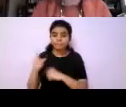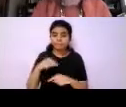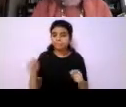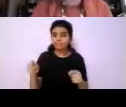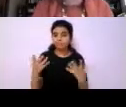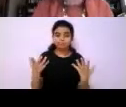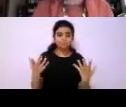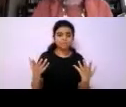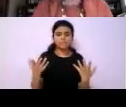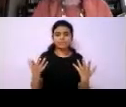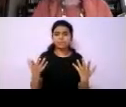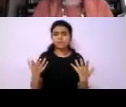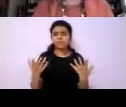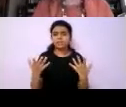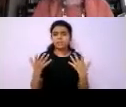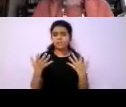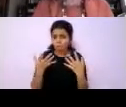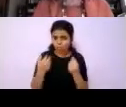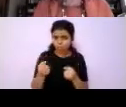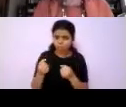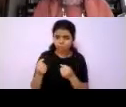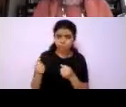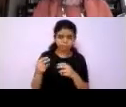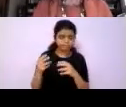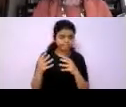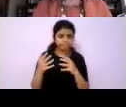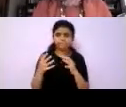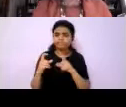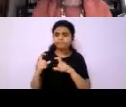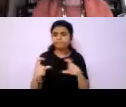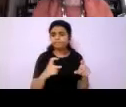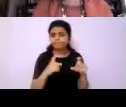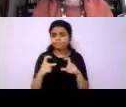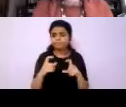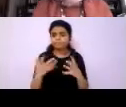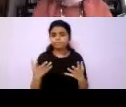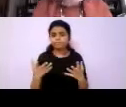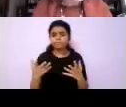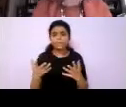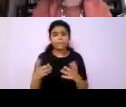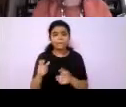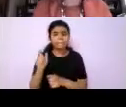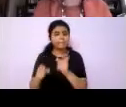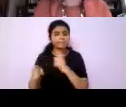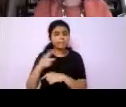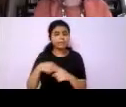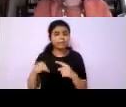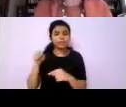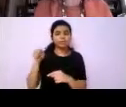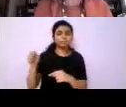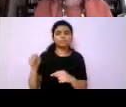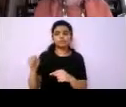to people in need of care, even when the parties are not bound by intimacy.